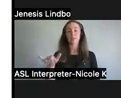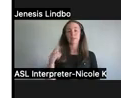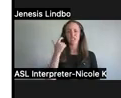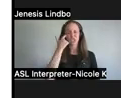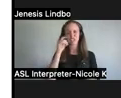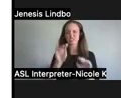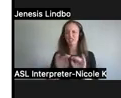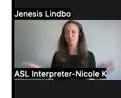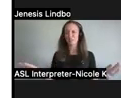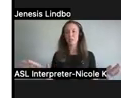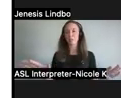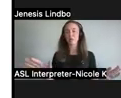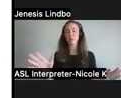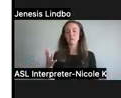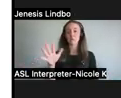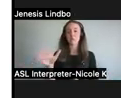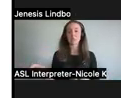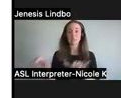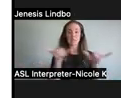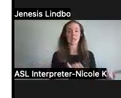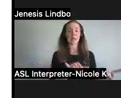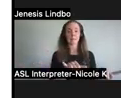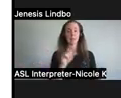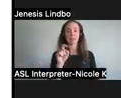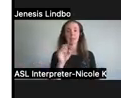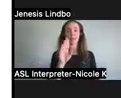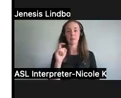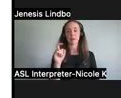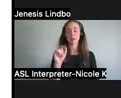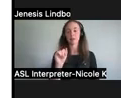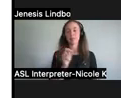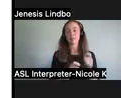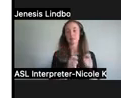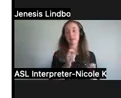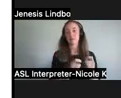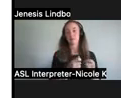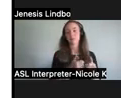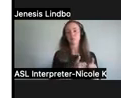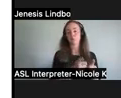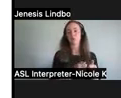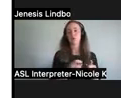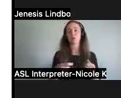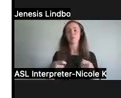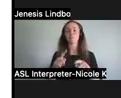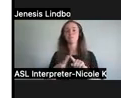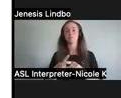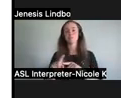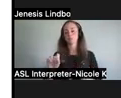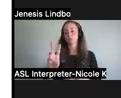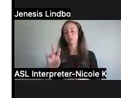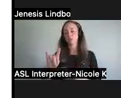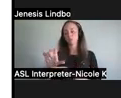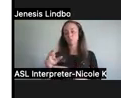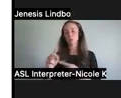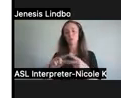came out. It's pretty much exactly the same as the Xbox Adaptive Controller in that you can plug in adaptive switches and adaptive joysticks for the